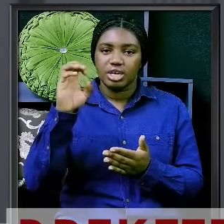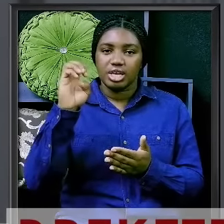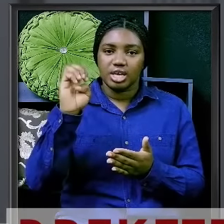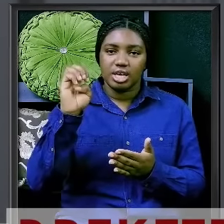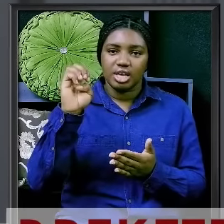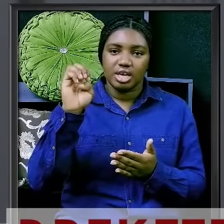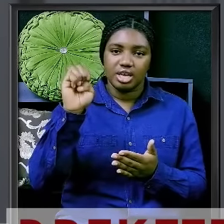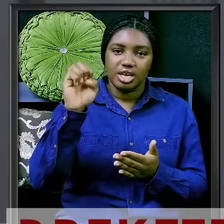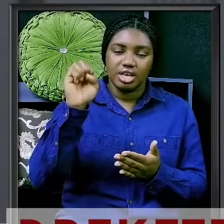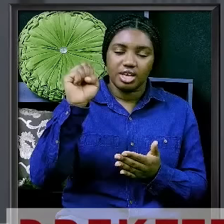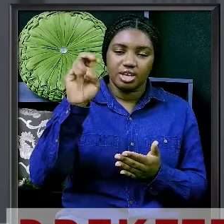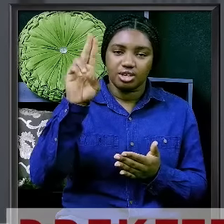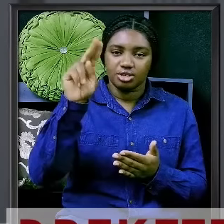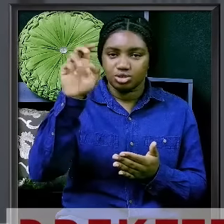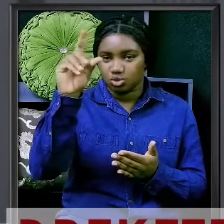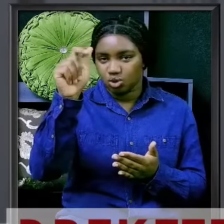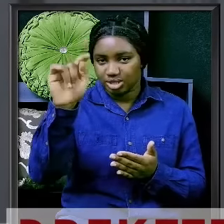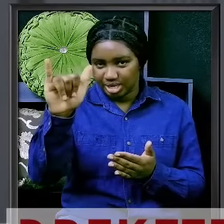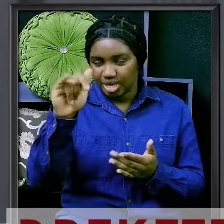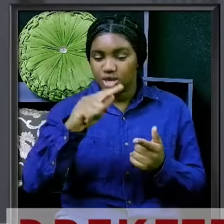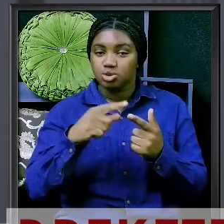see me that I'm a fellow woman like her.